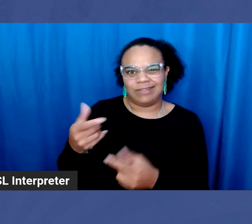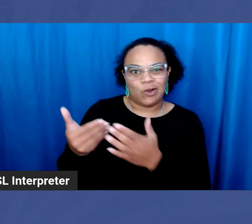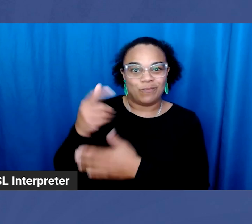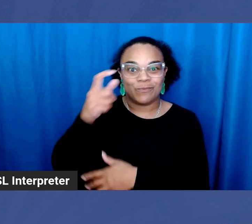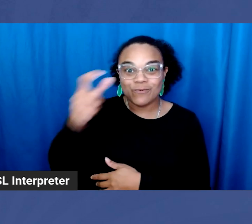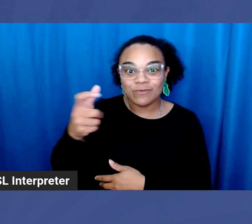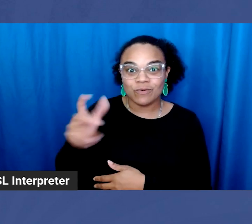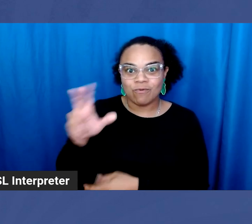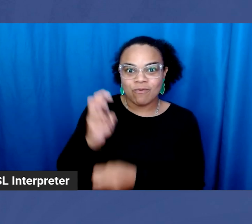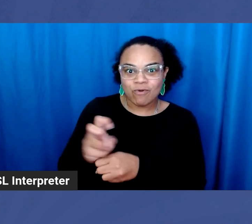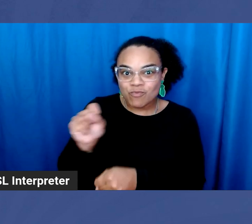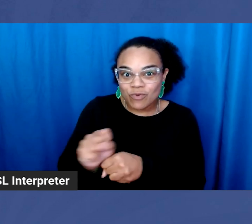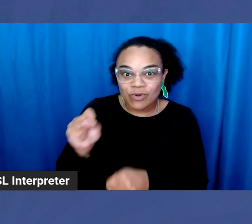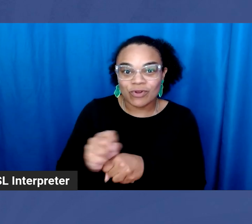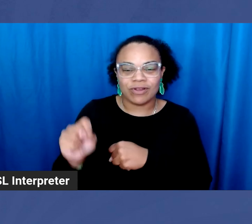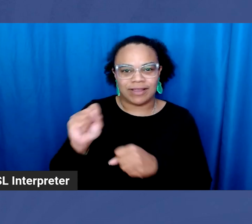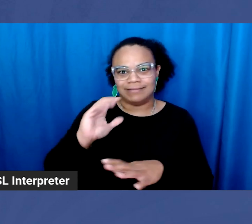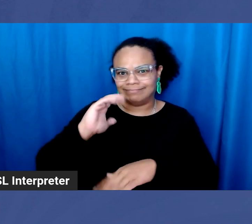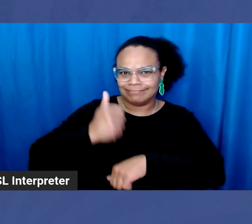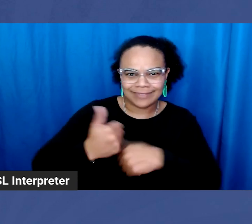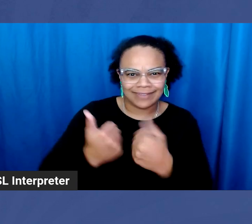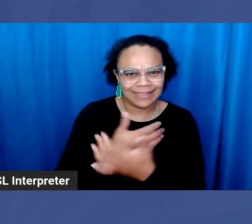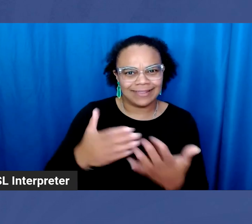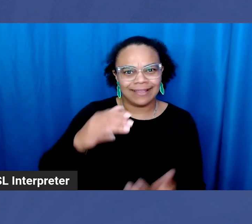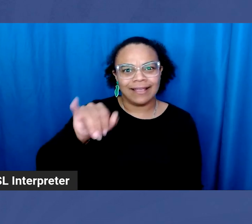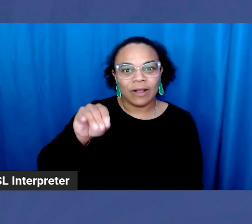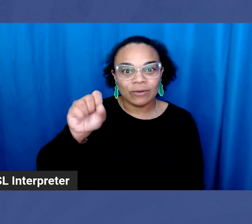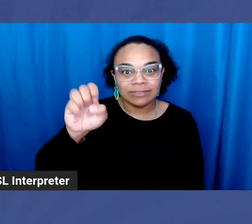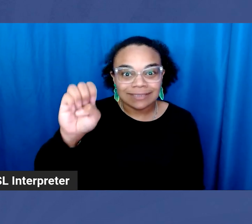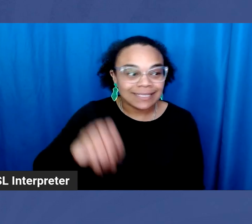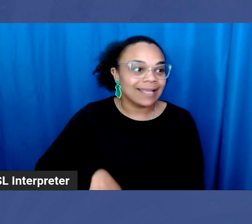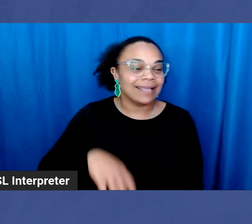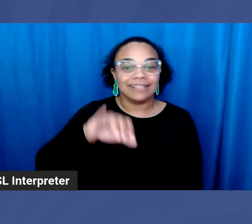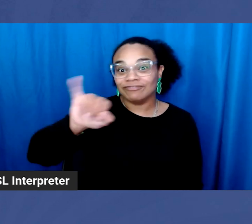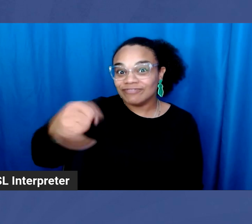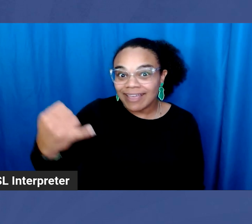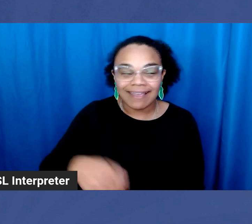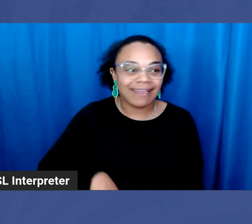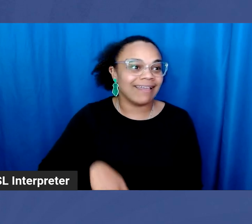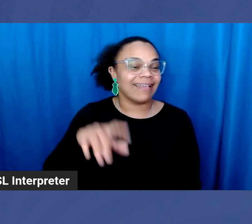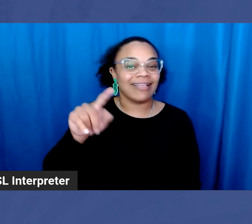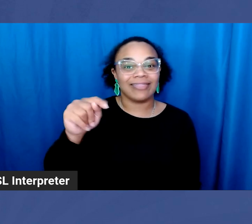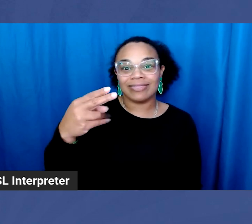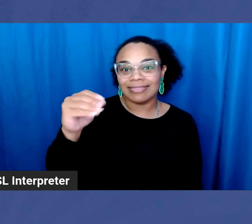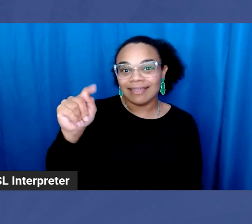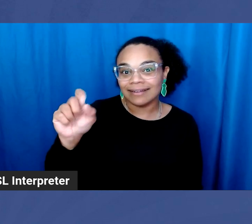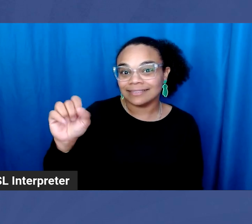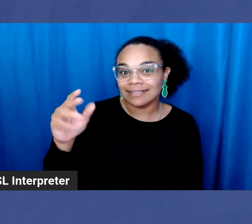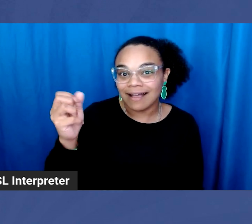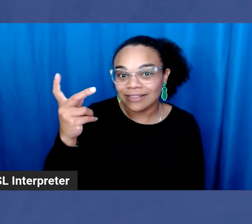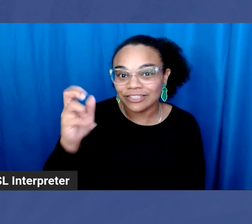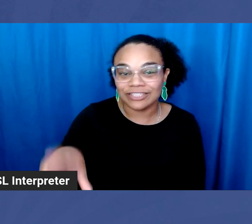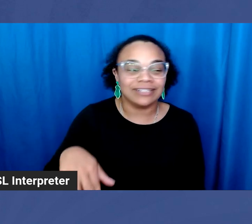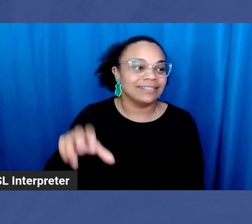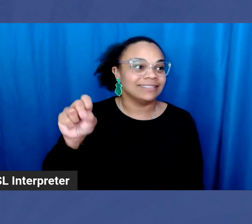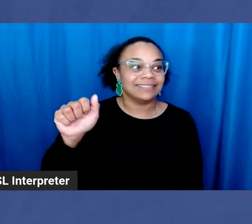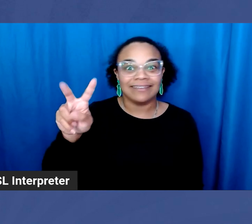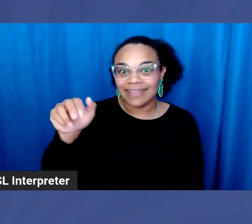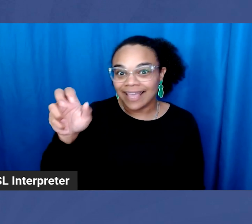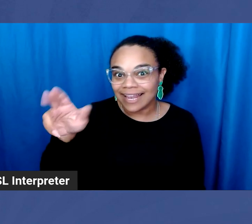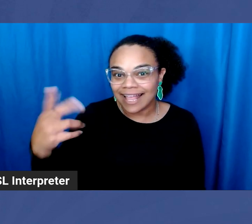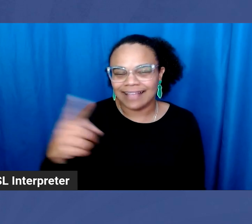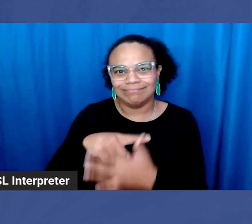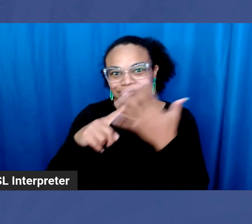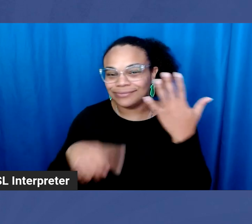of your hard work in putting this together. Jose, Jay, Thought Scholar, Savannah, thank you so much.